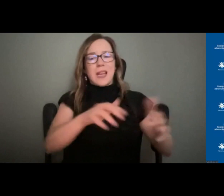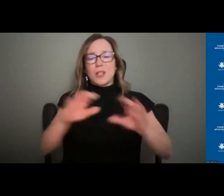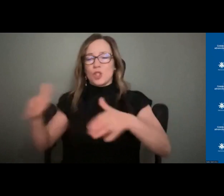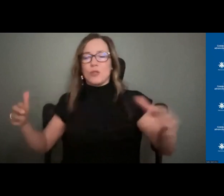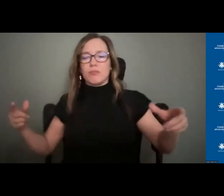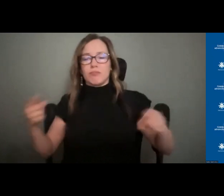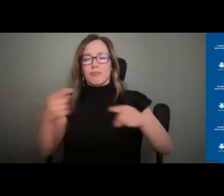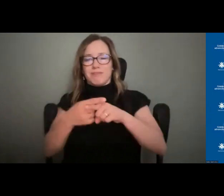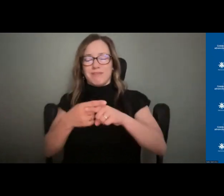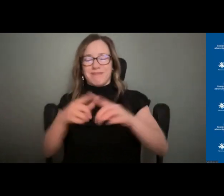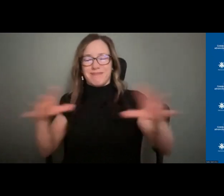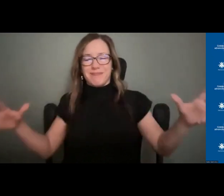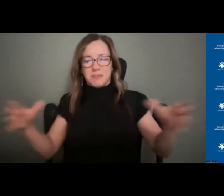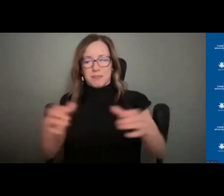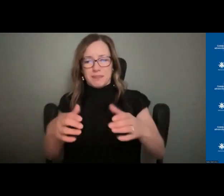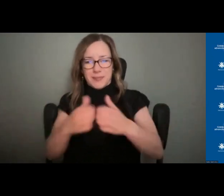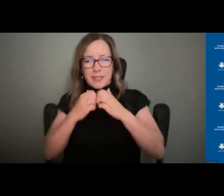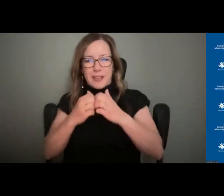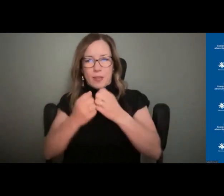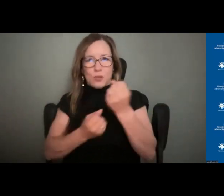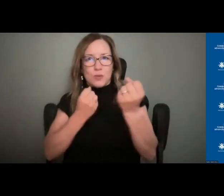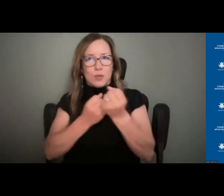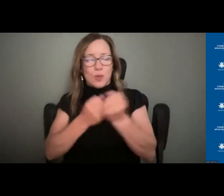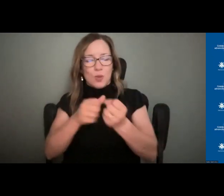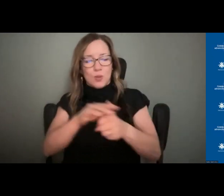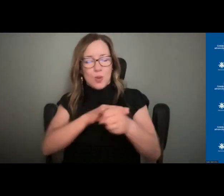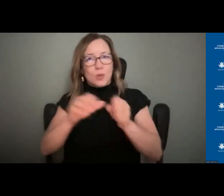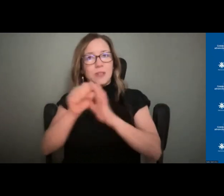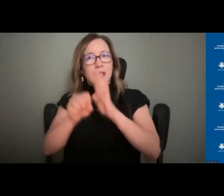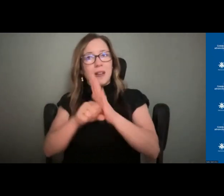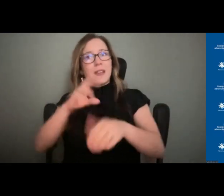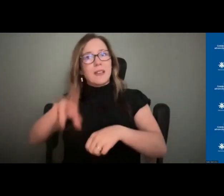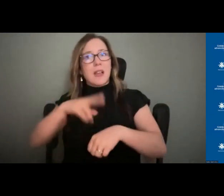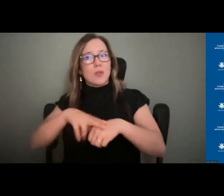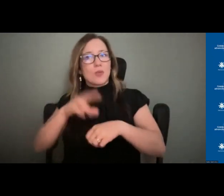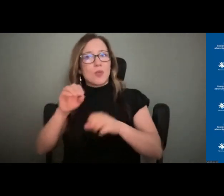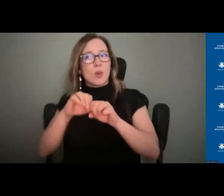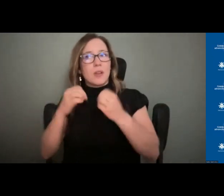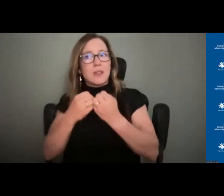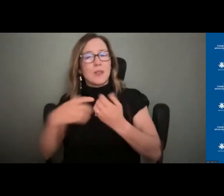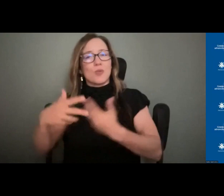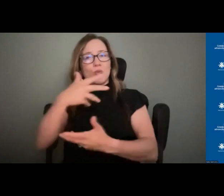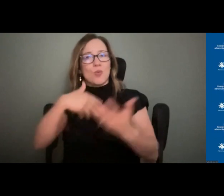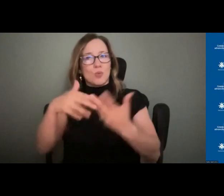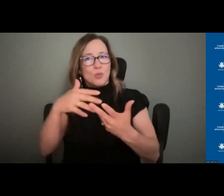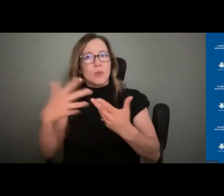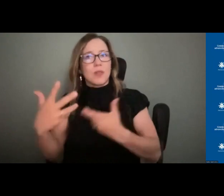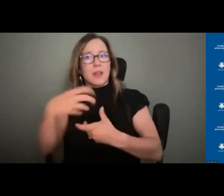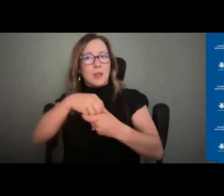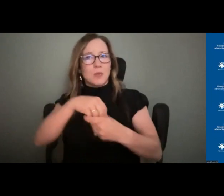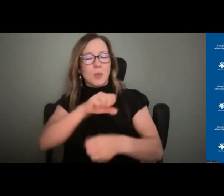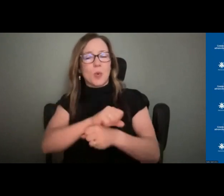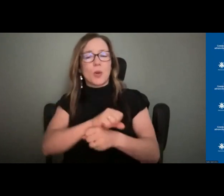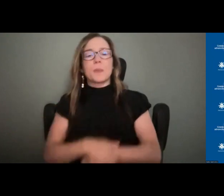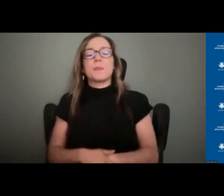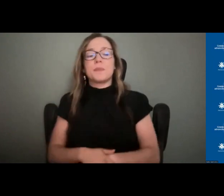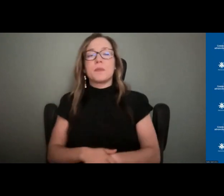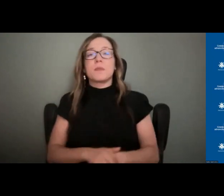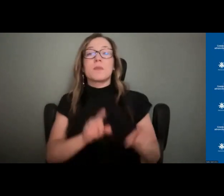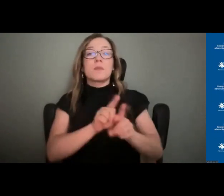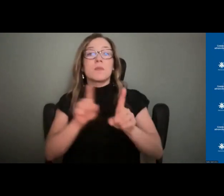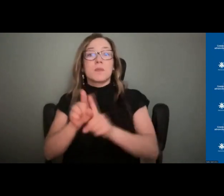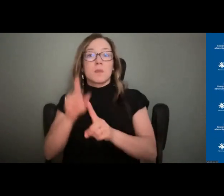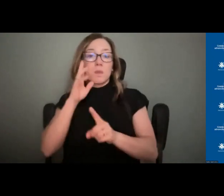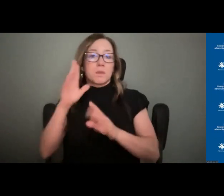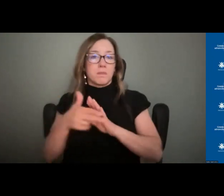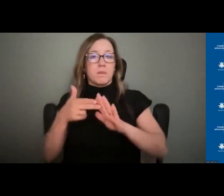resources and tools to support local, state, and national organizations' social engagement work. We will also spotlight the